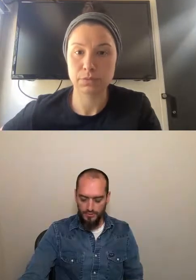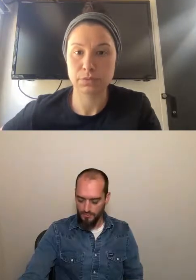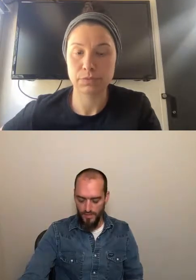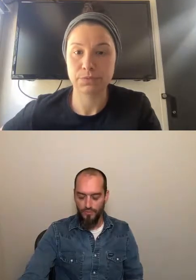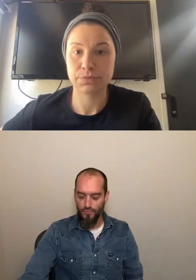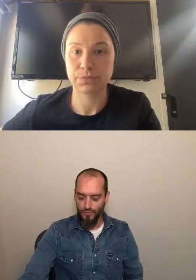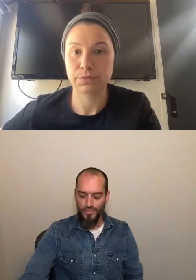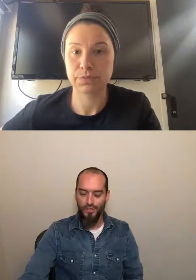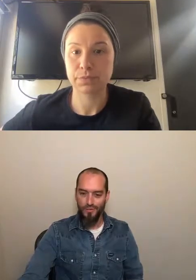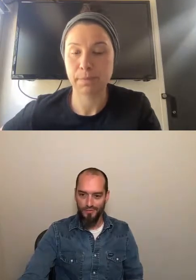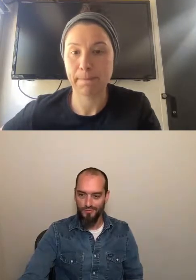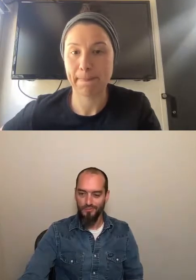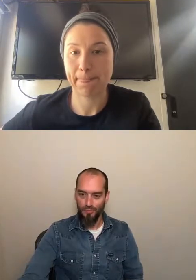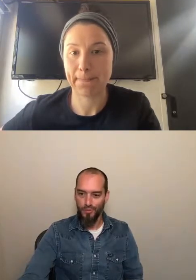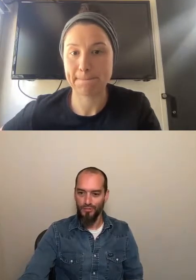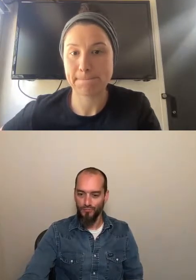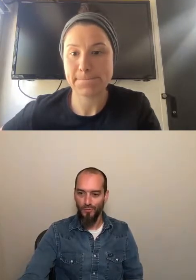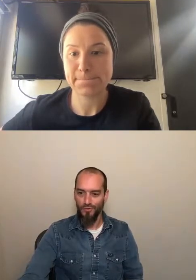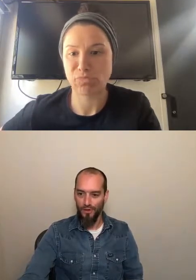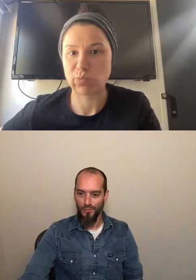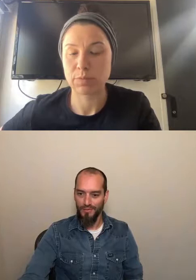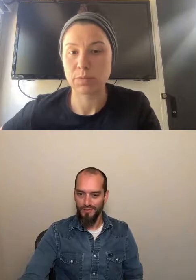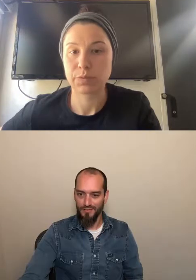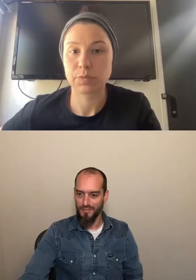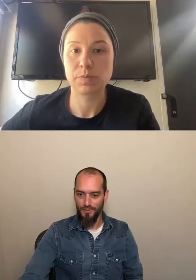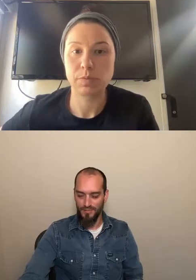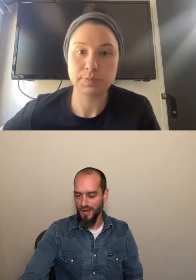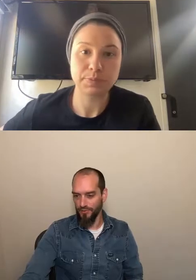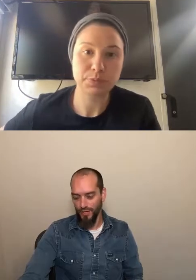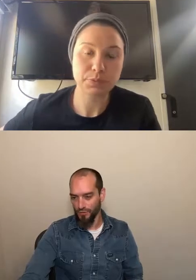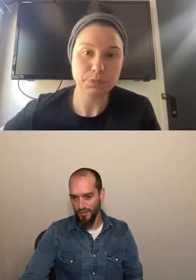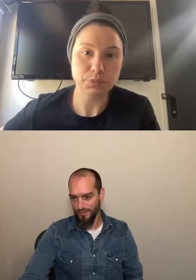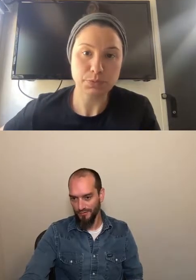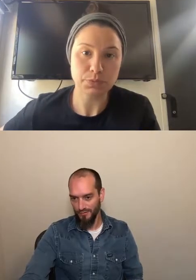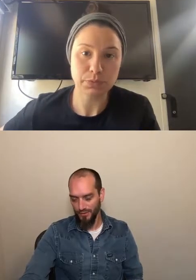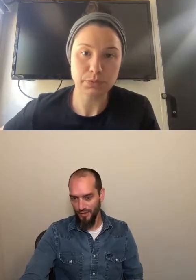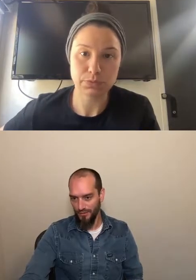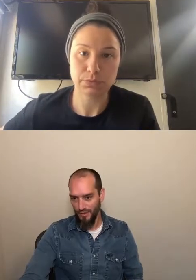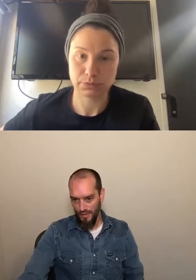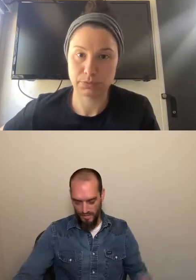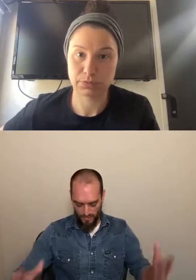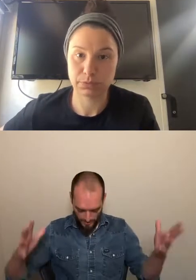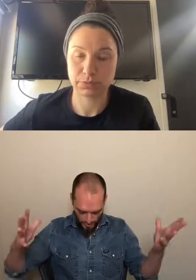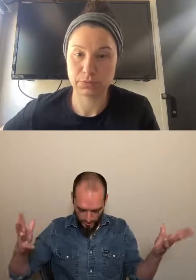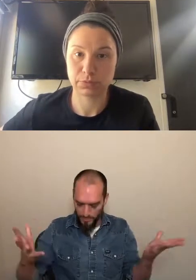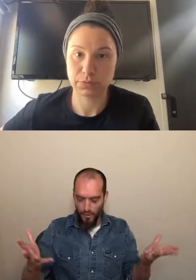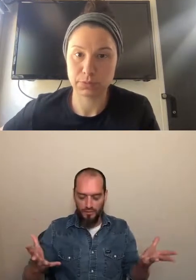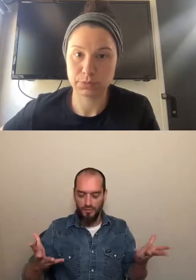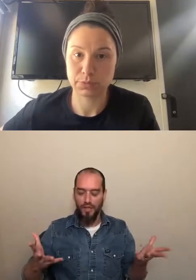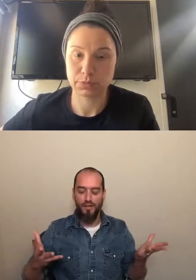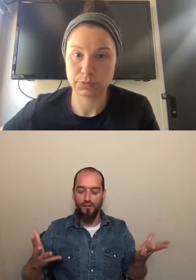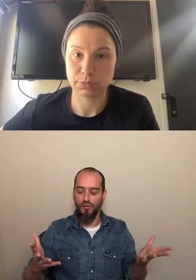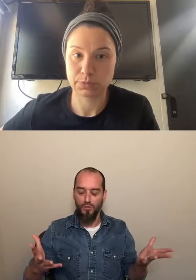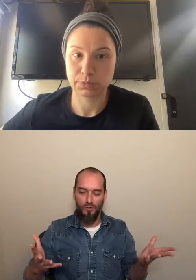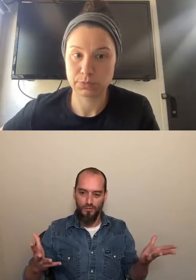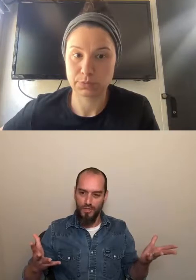Well, thank you for continuing to push forward though, because it's gotta be frustrating, you know? This should have been brought to